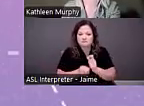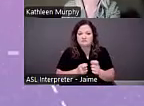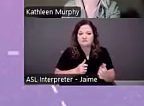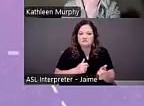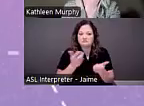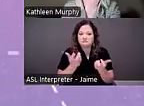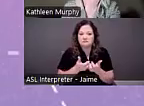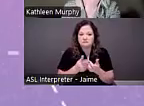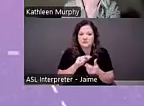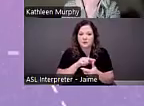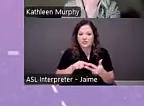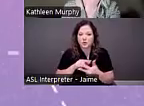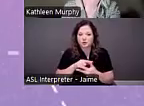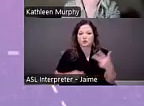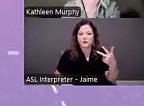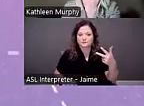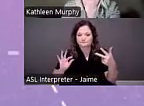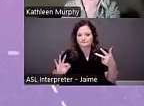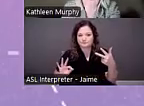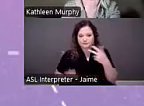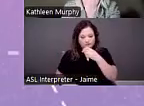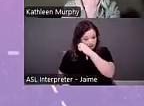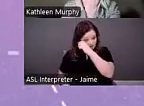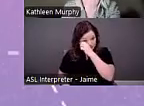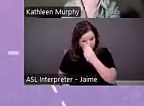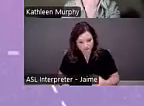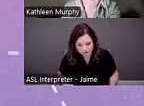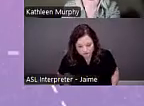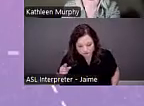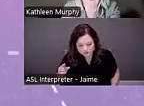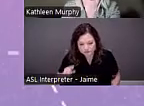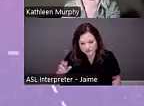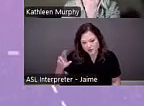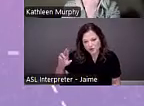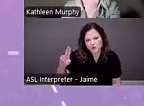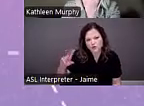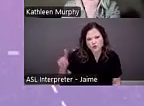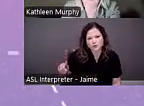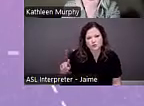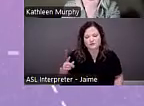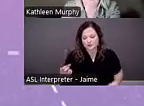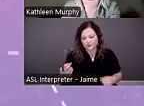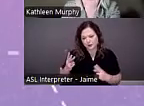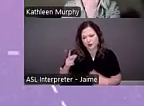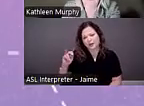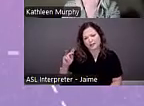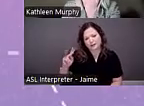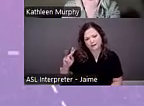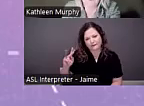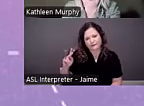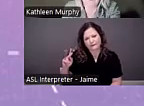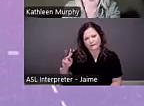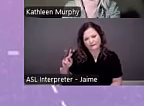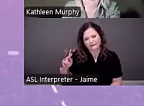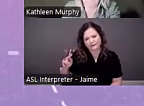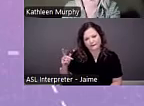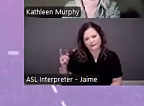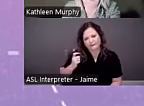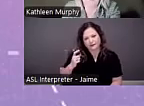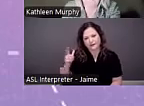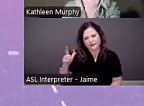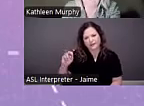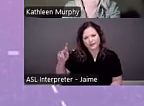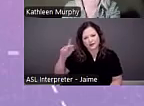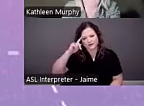And Brooke Cruz put in a link. Someone said, can we have a link for the study in the chat? And